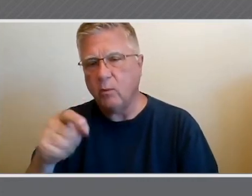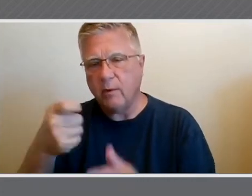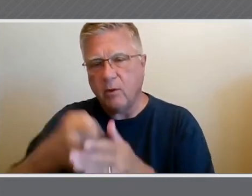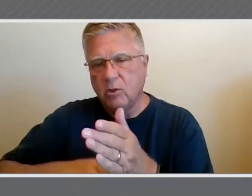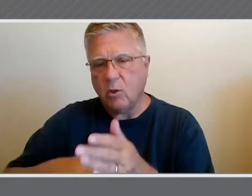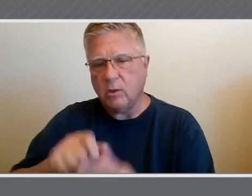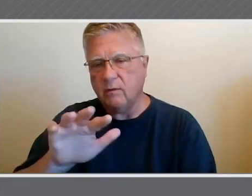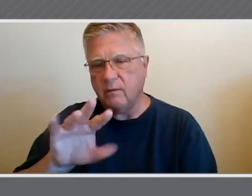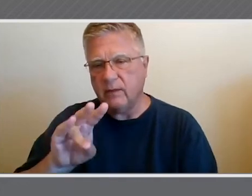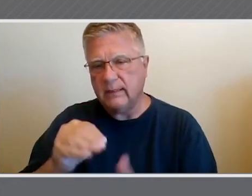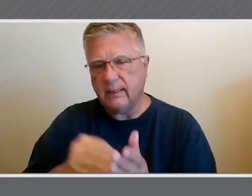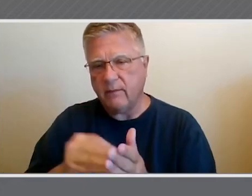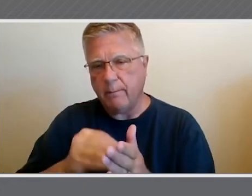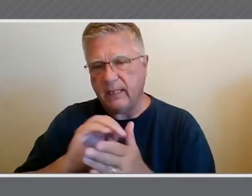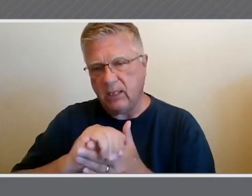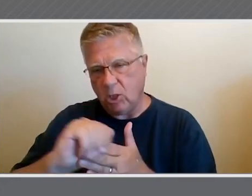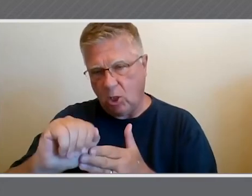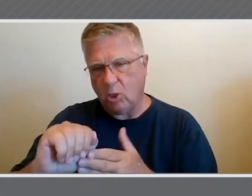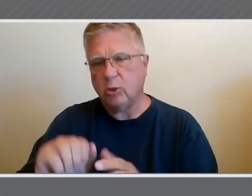million.